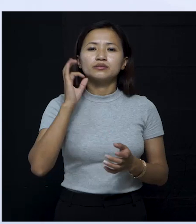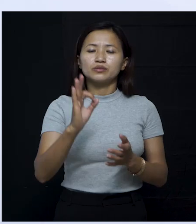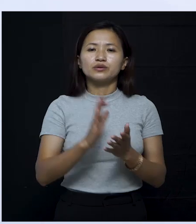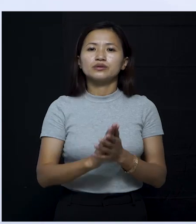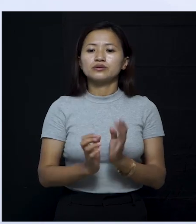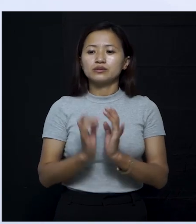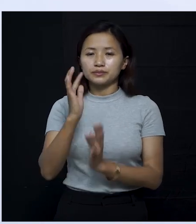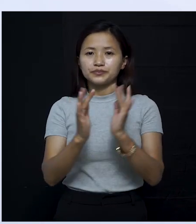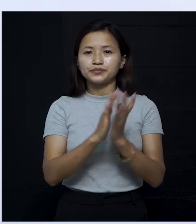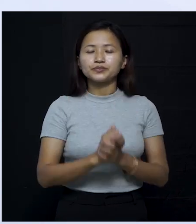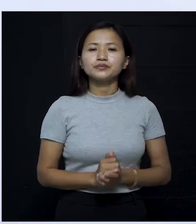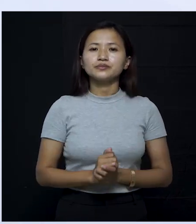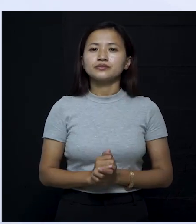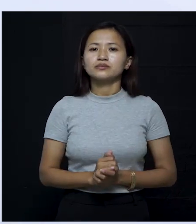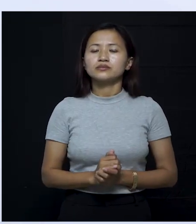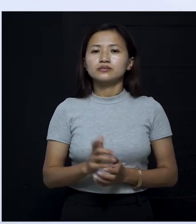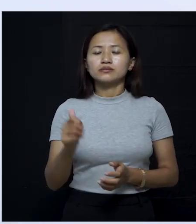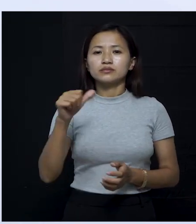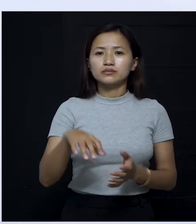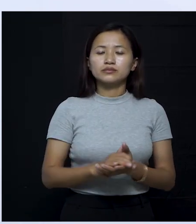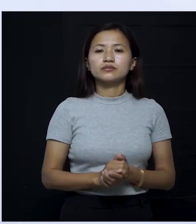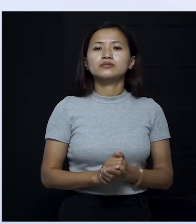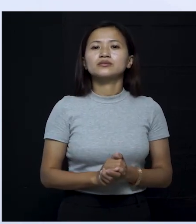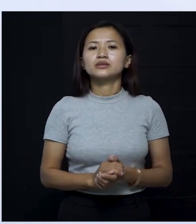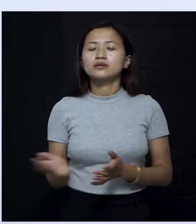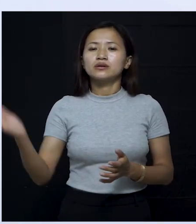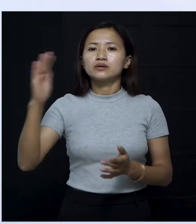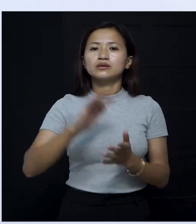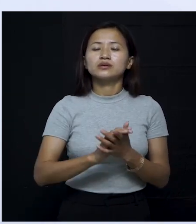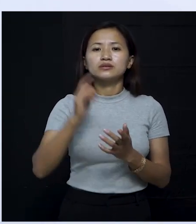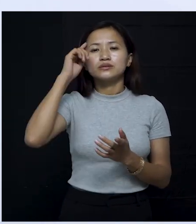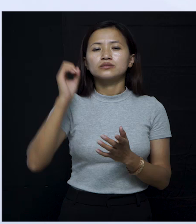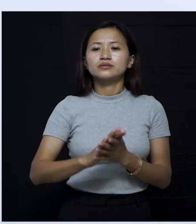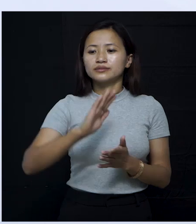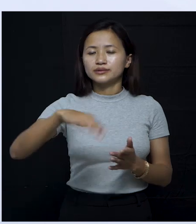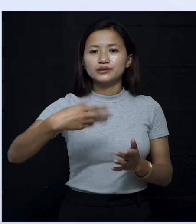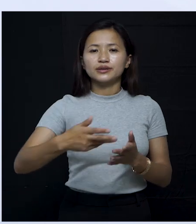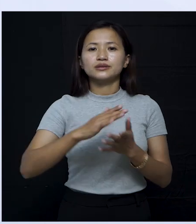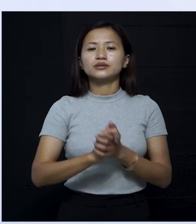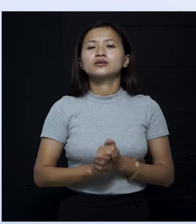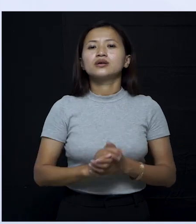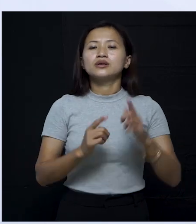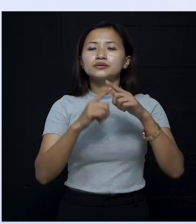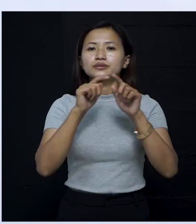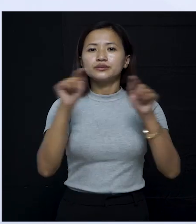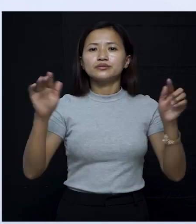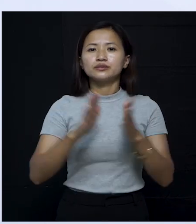crops, okay. Then another point, coming to the next topic, that is to do with